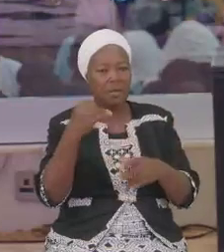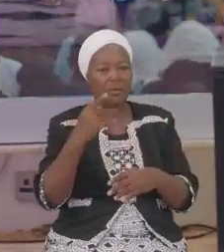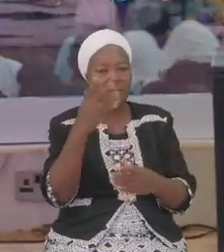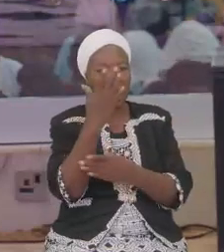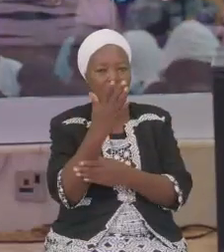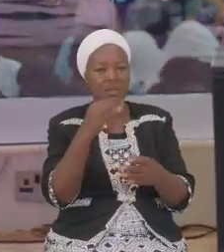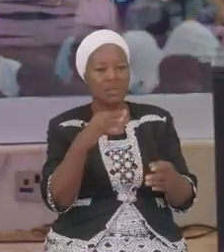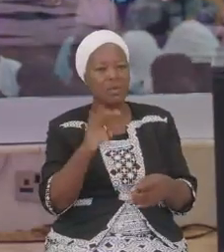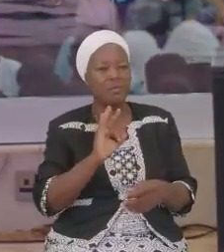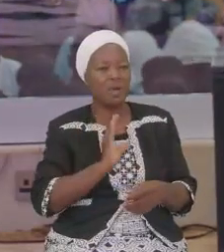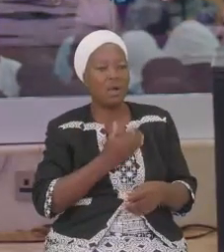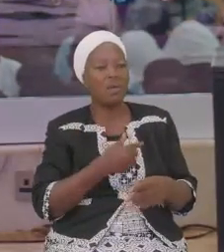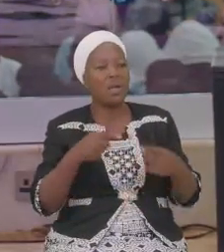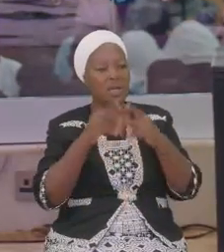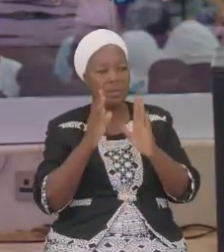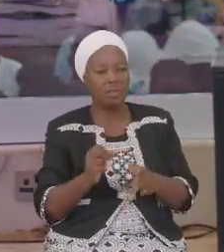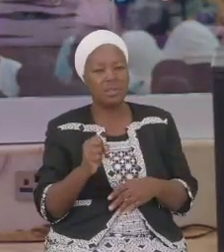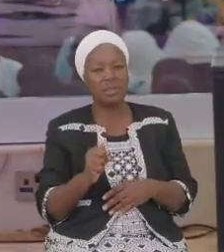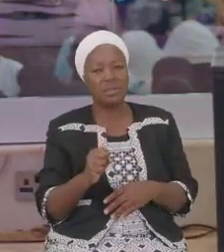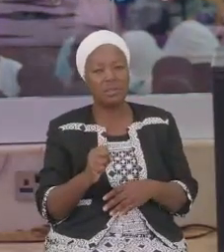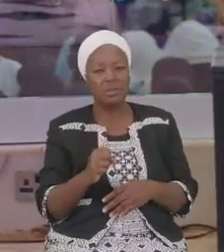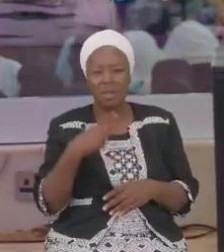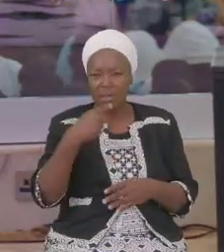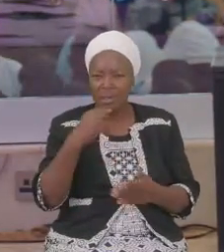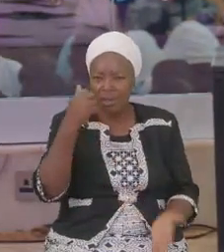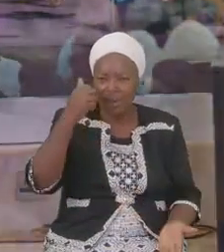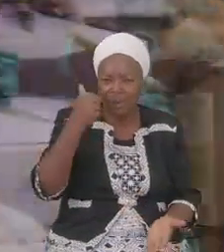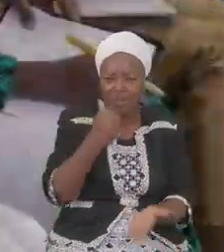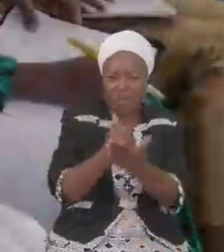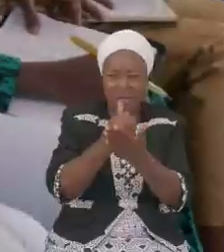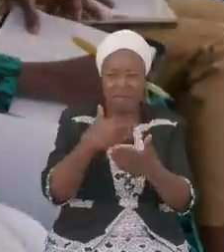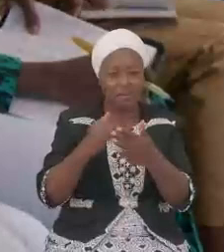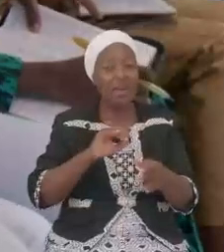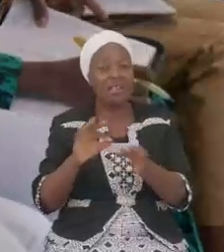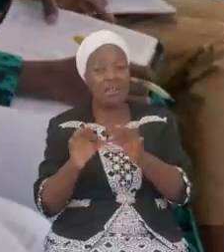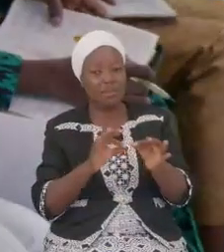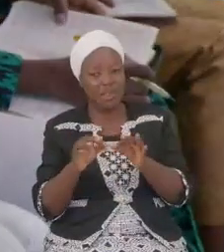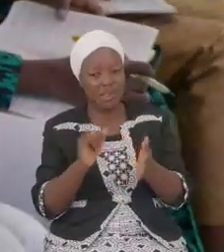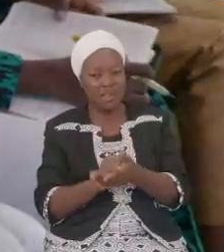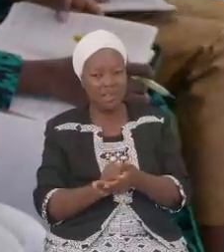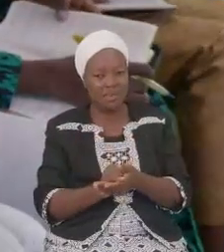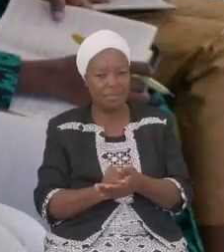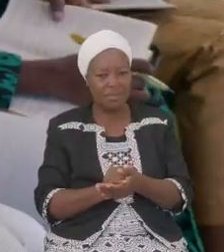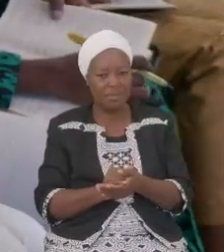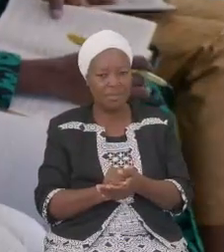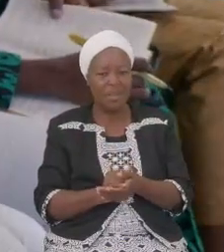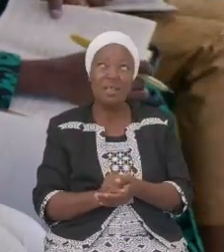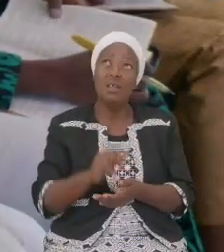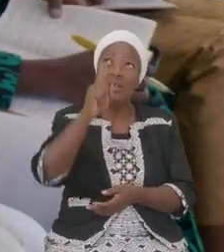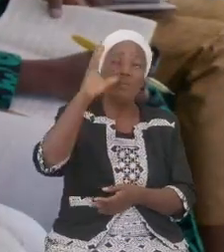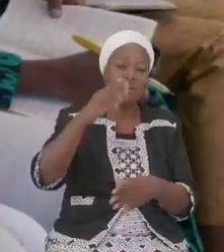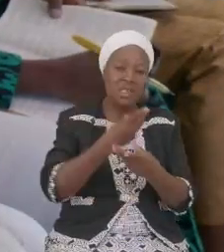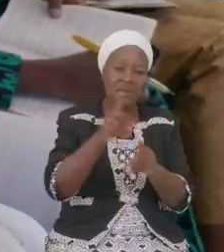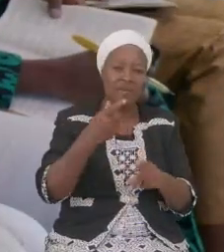hands of our enemies. Say amen before I explain. He will deliver you from all